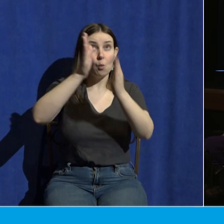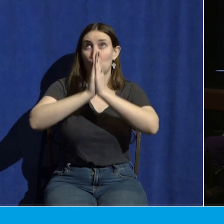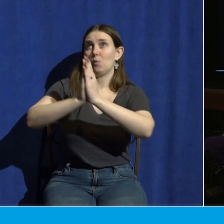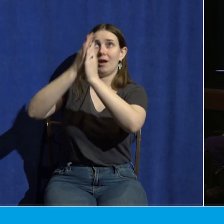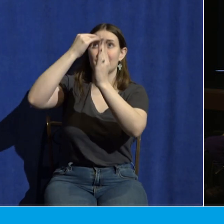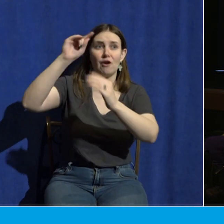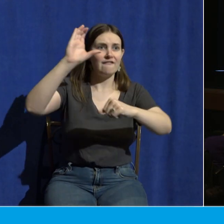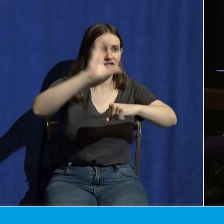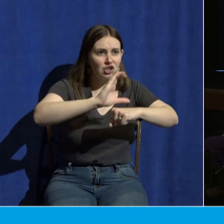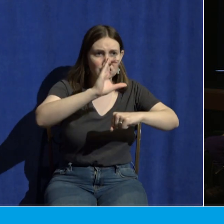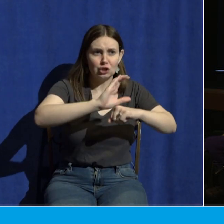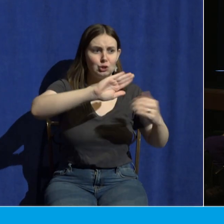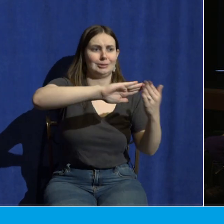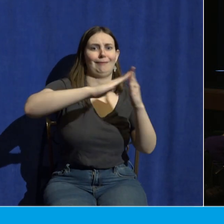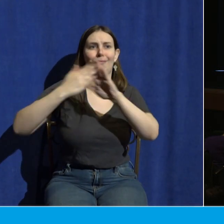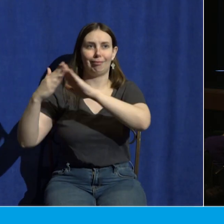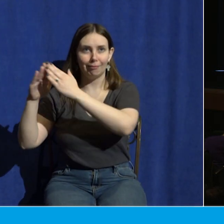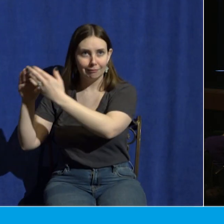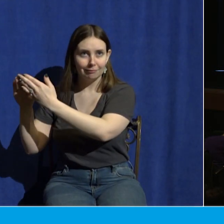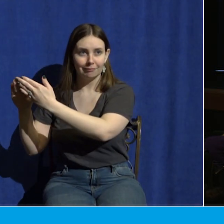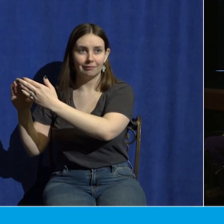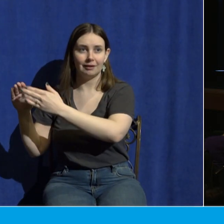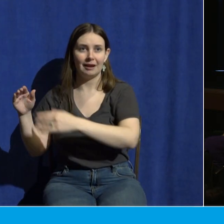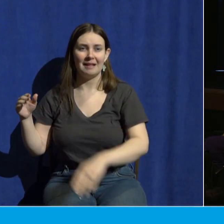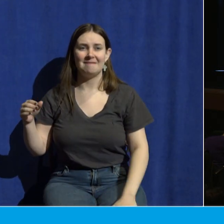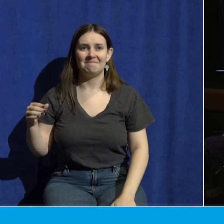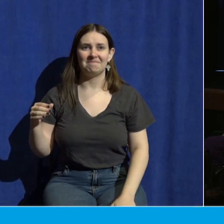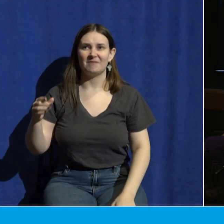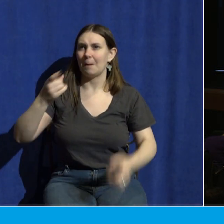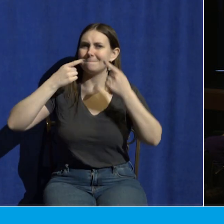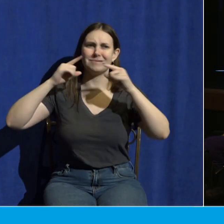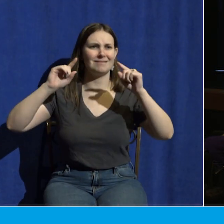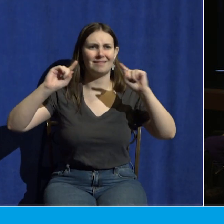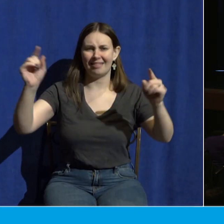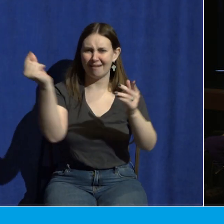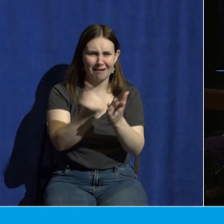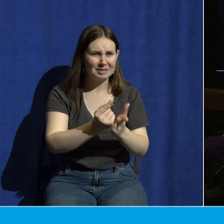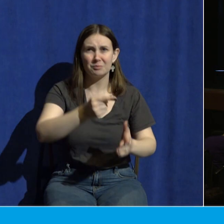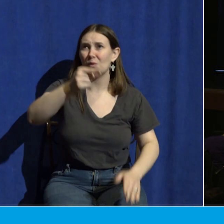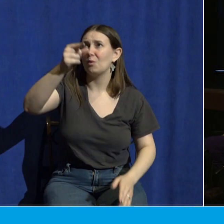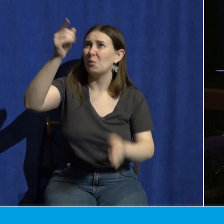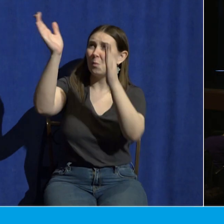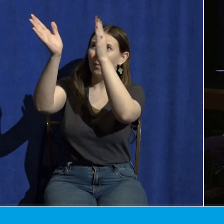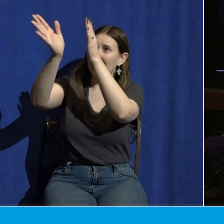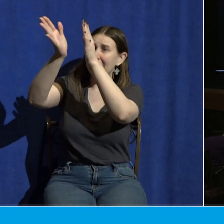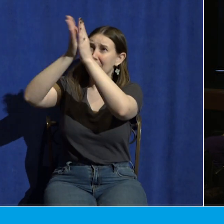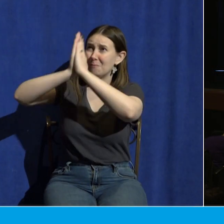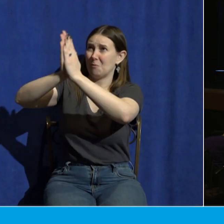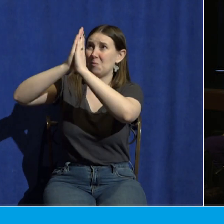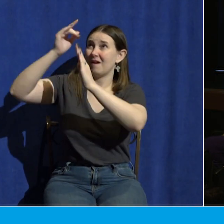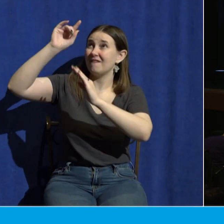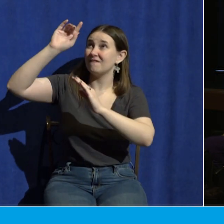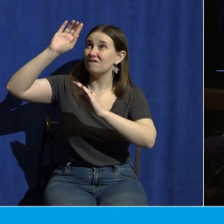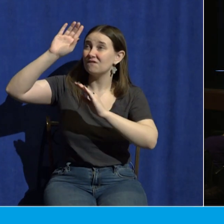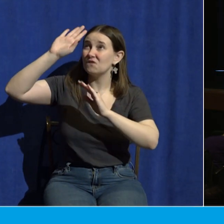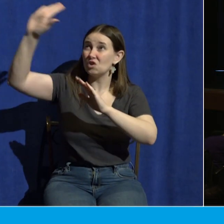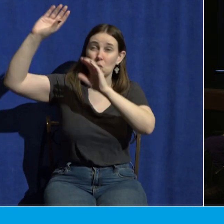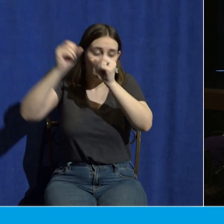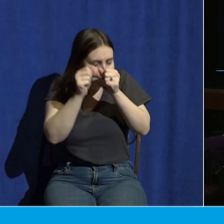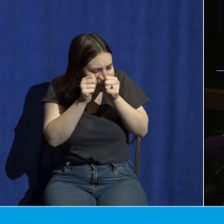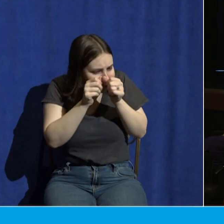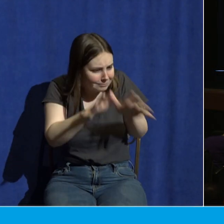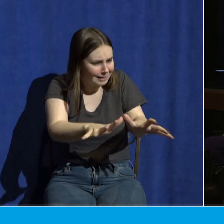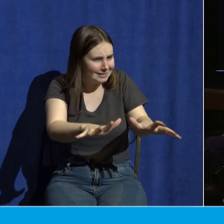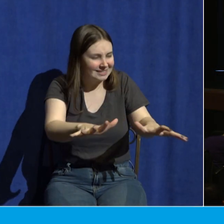all across our city that are proclaiming the gospel. We pray for your blessings on them. We pray that they would all be full next Sunday